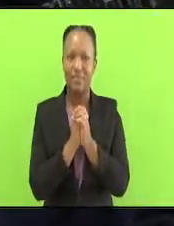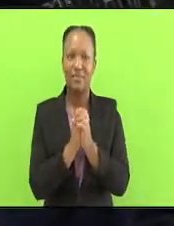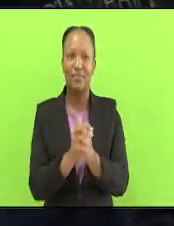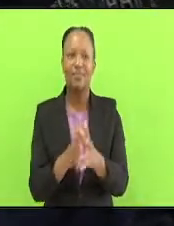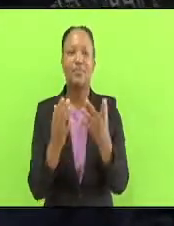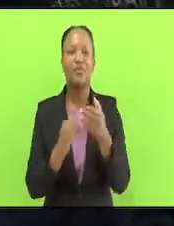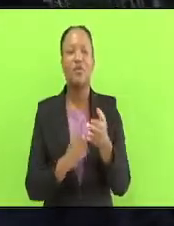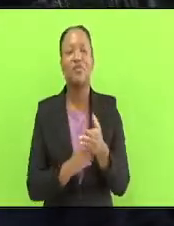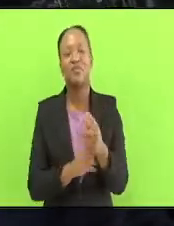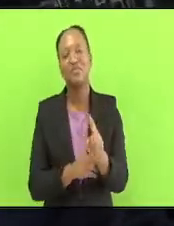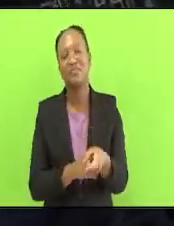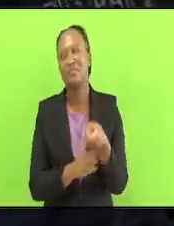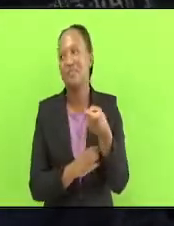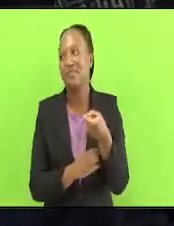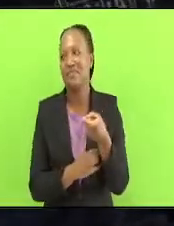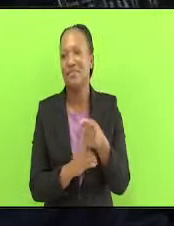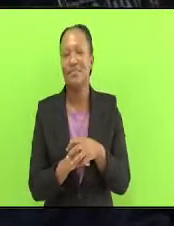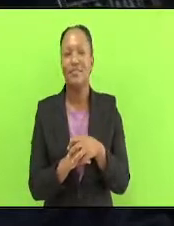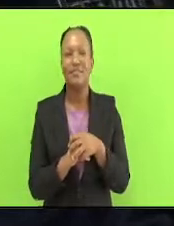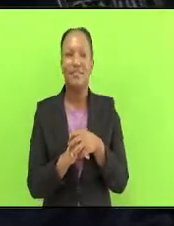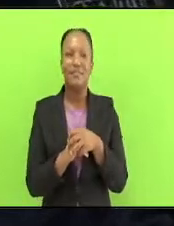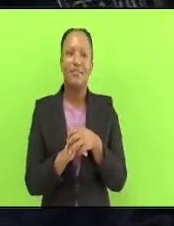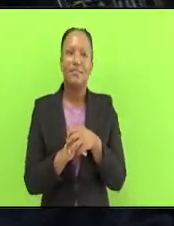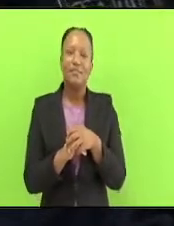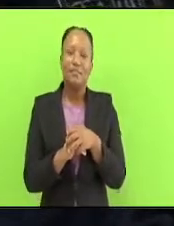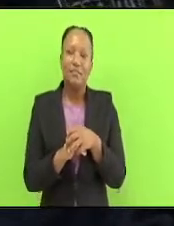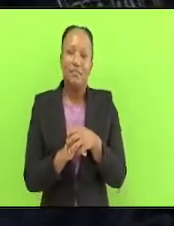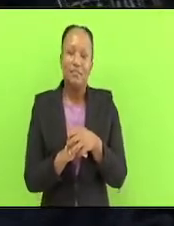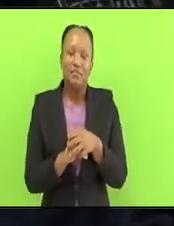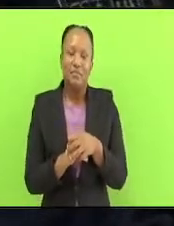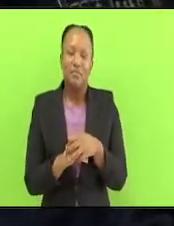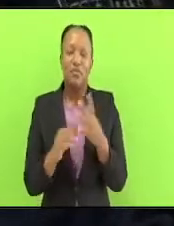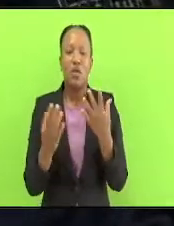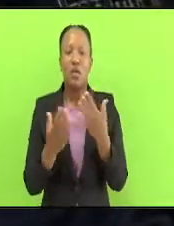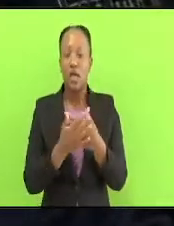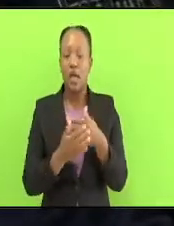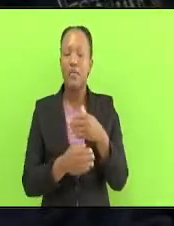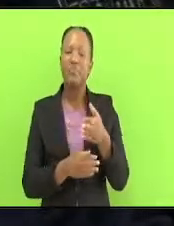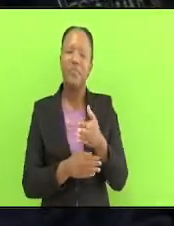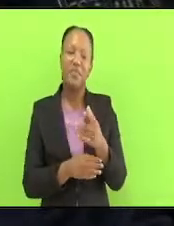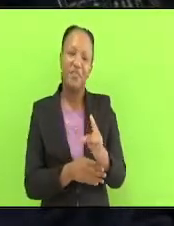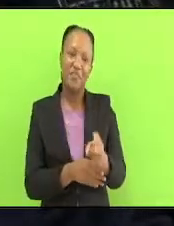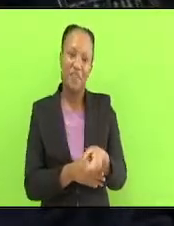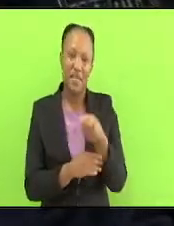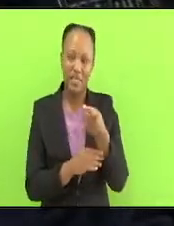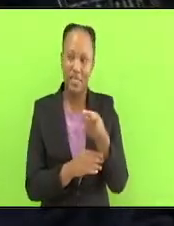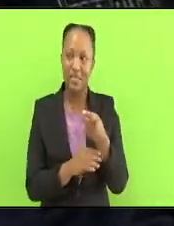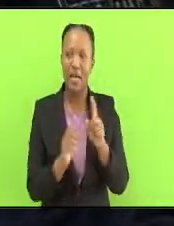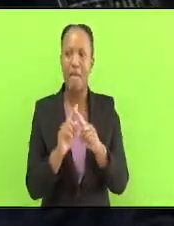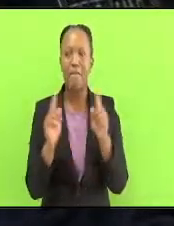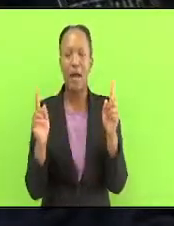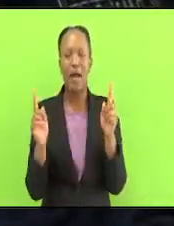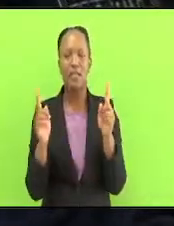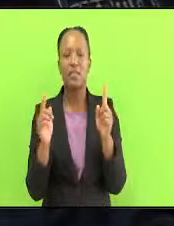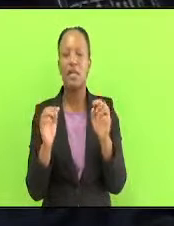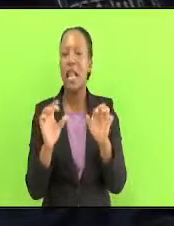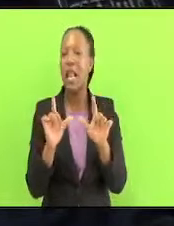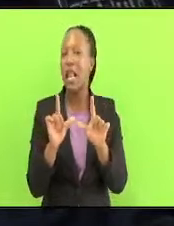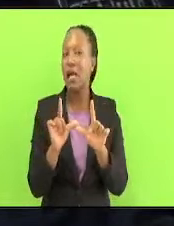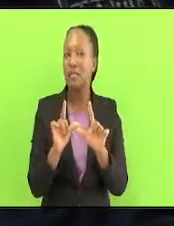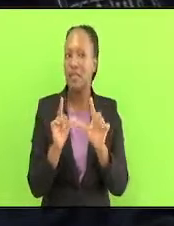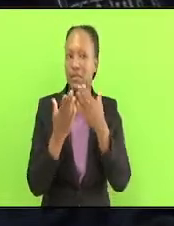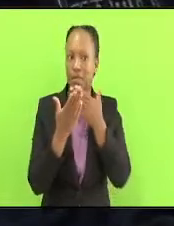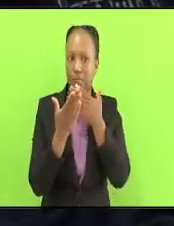ditlhapi tse ba sena le dipampiri tsa go tshwara ditlhapi. And then some would go off fishing actually without being licensed for